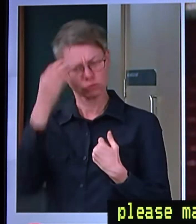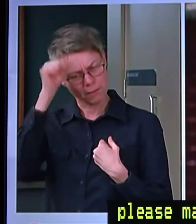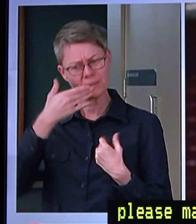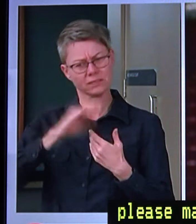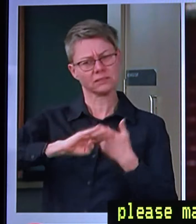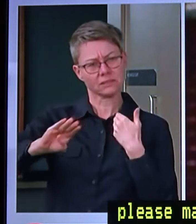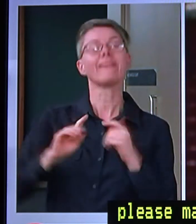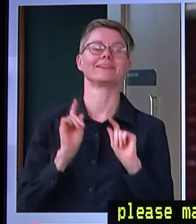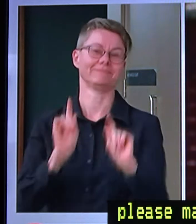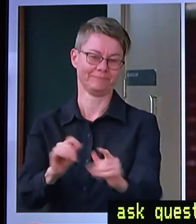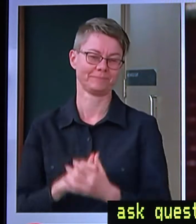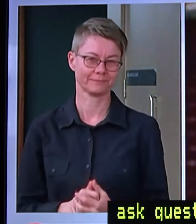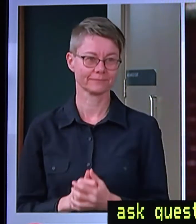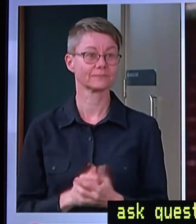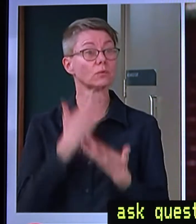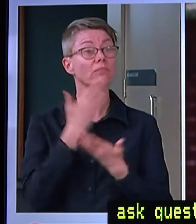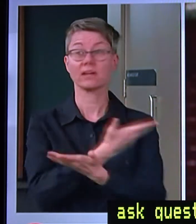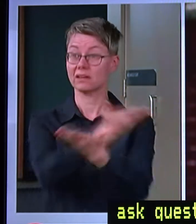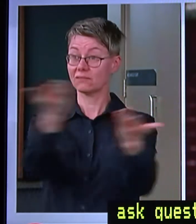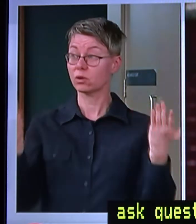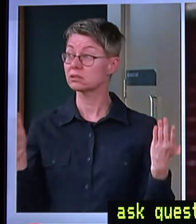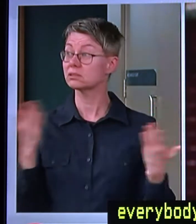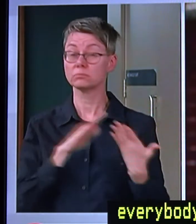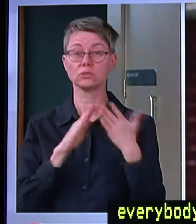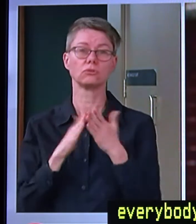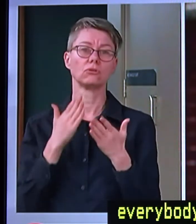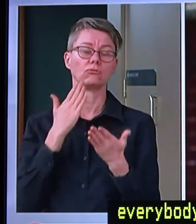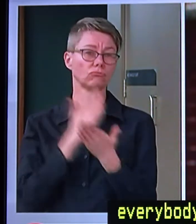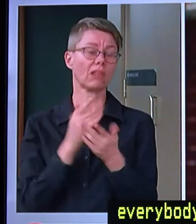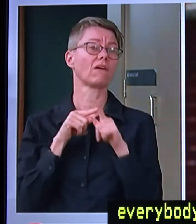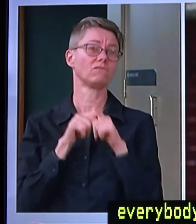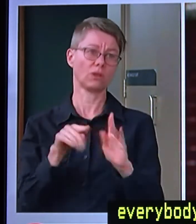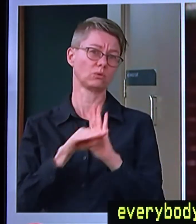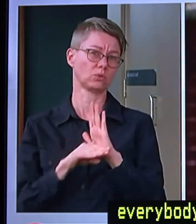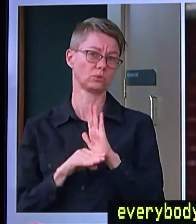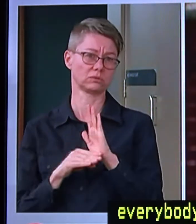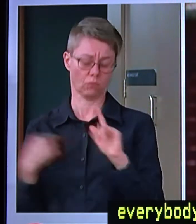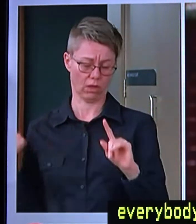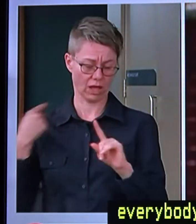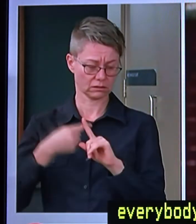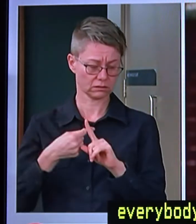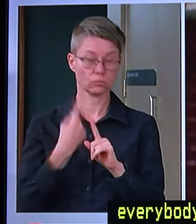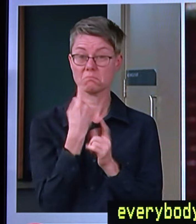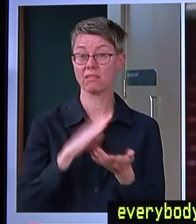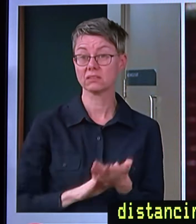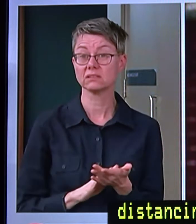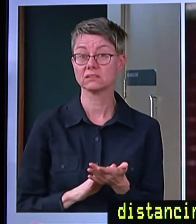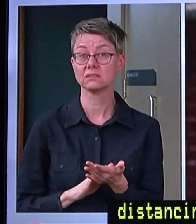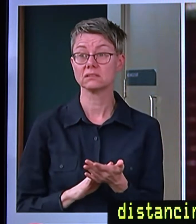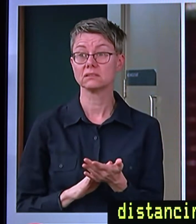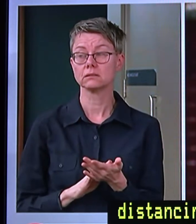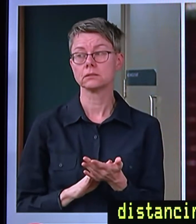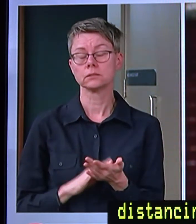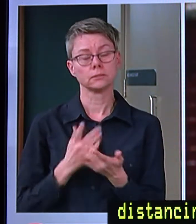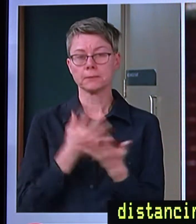practices good social distancing. So I want to thank the community for really supporting our initiatives during the last